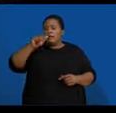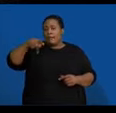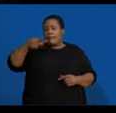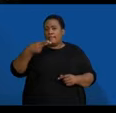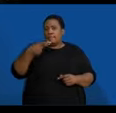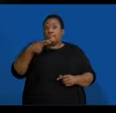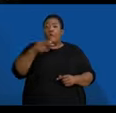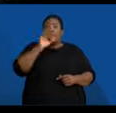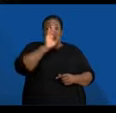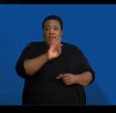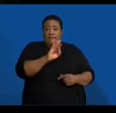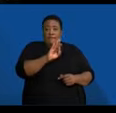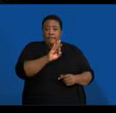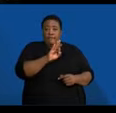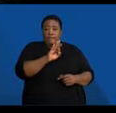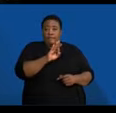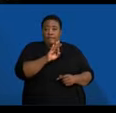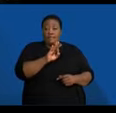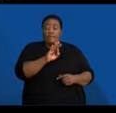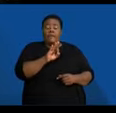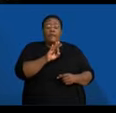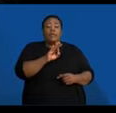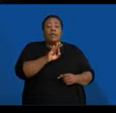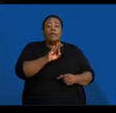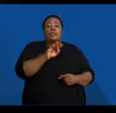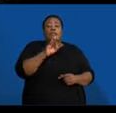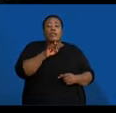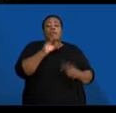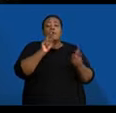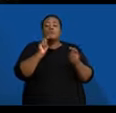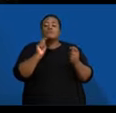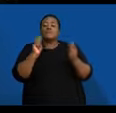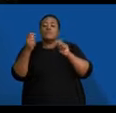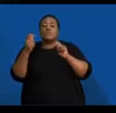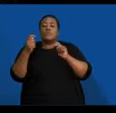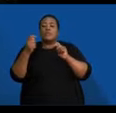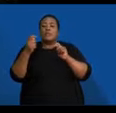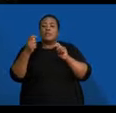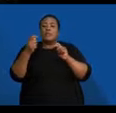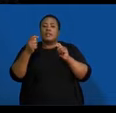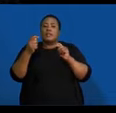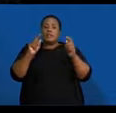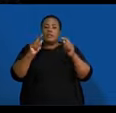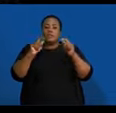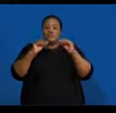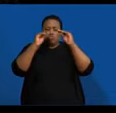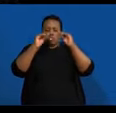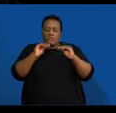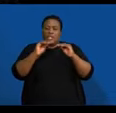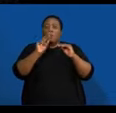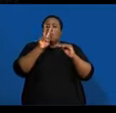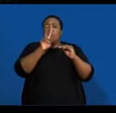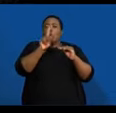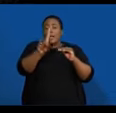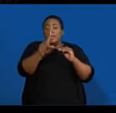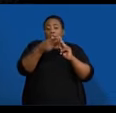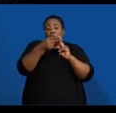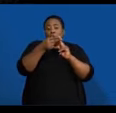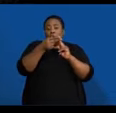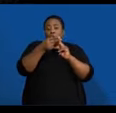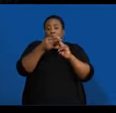which was the original graph, sine of x, was shifted 1 unit down. What does that mean?